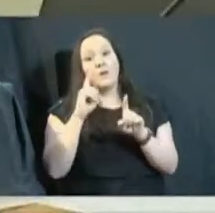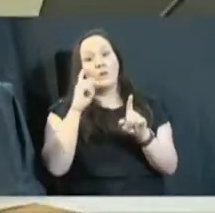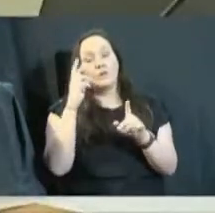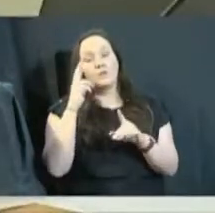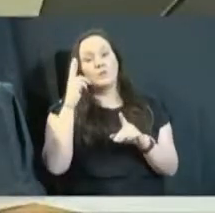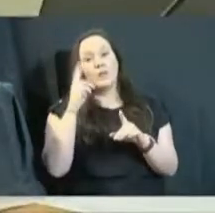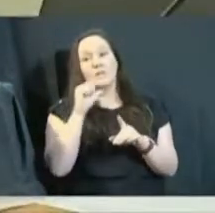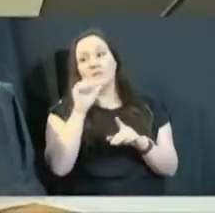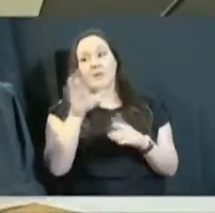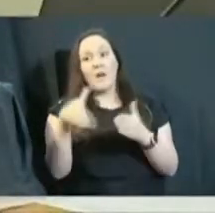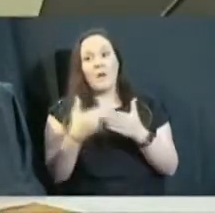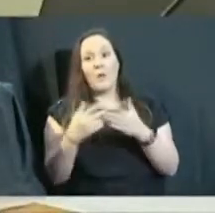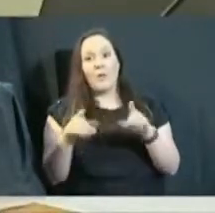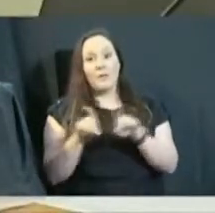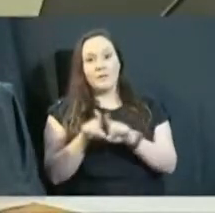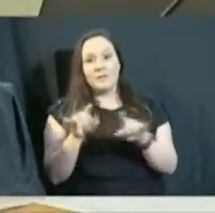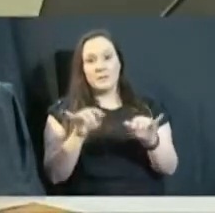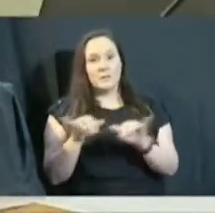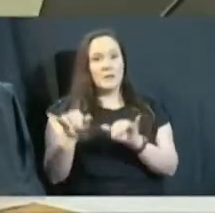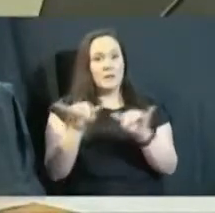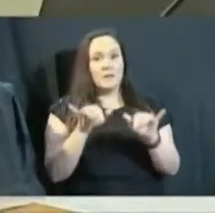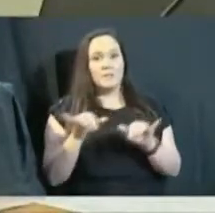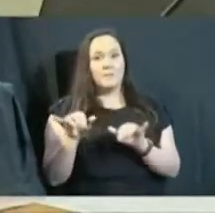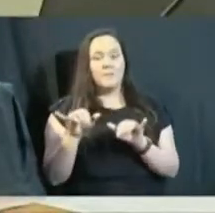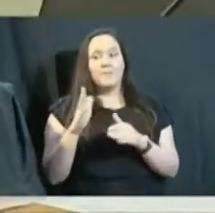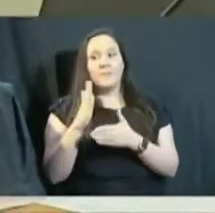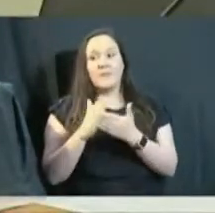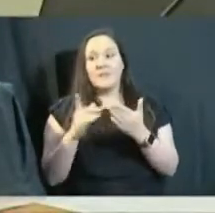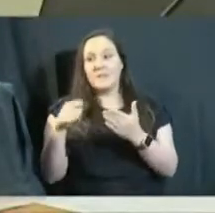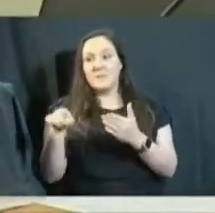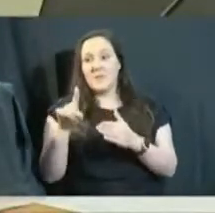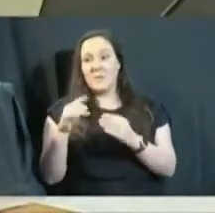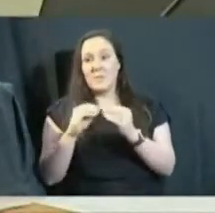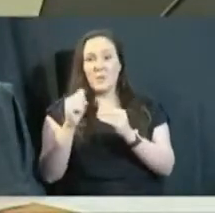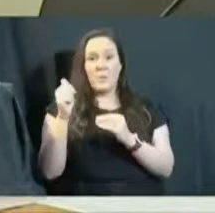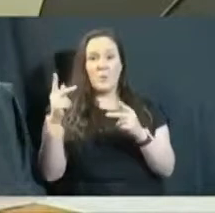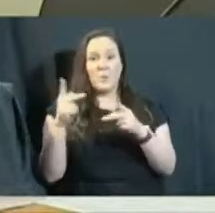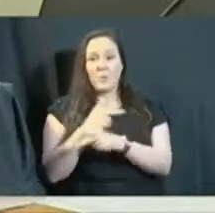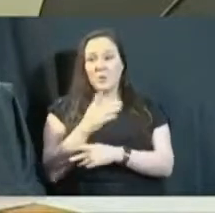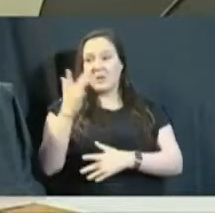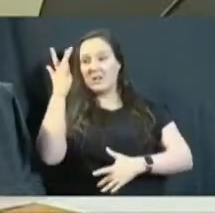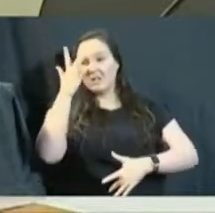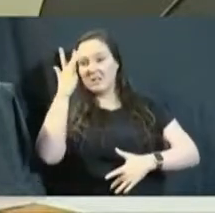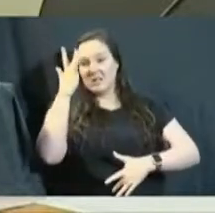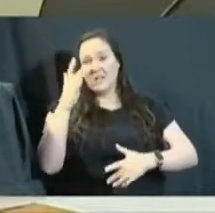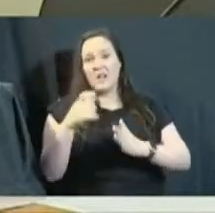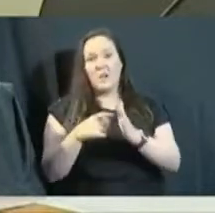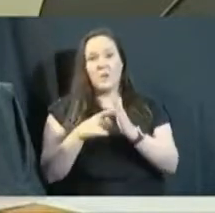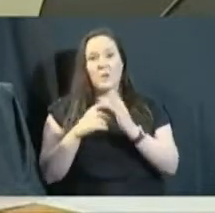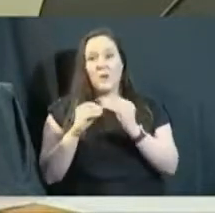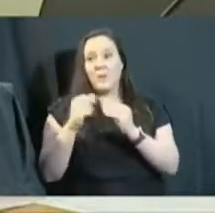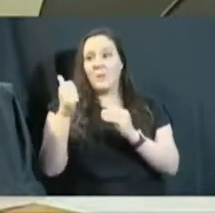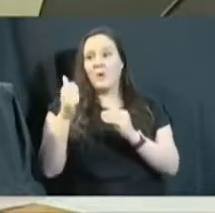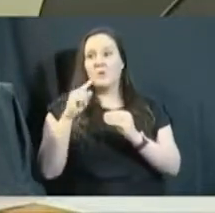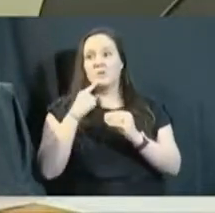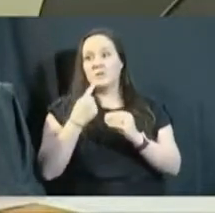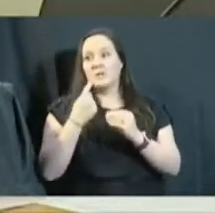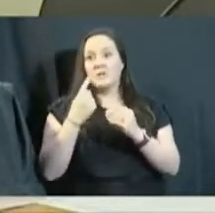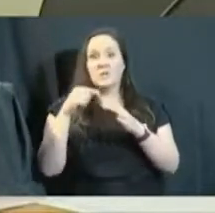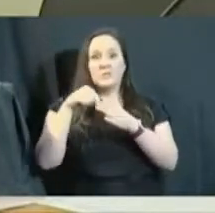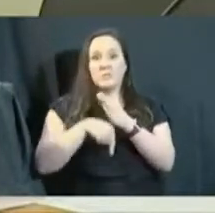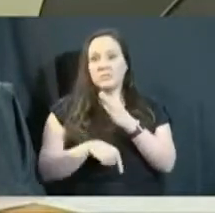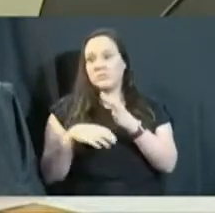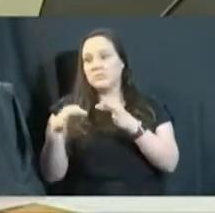same. And so that some of these patients are some of the sickest patients need the most sophisticated ventilators, and not all the ventilators